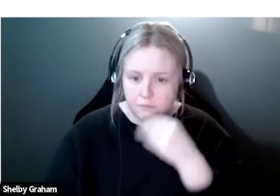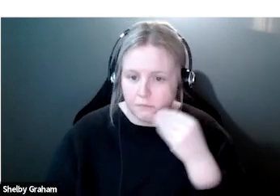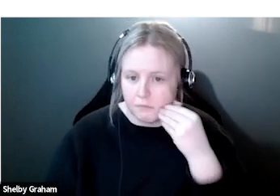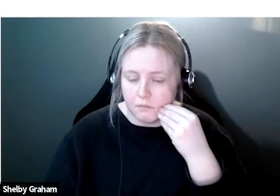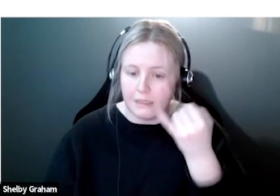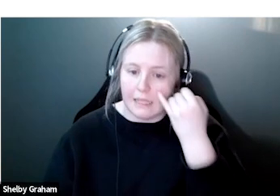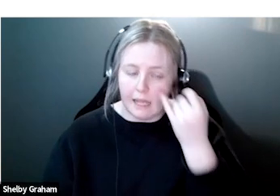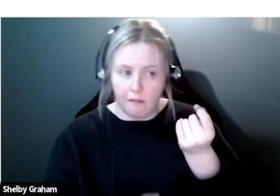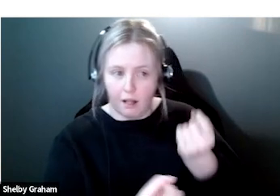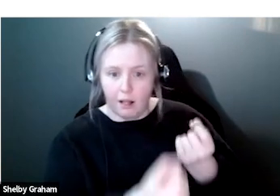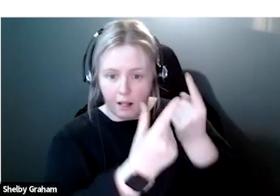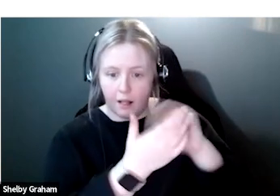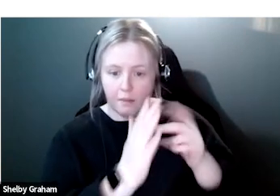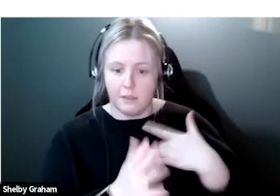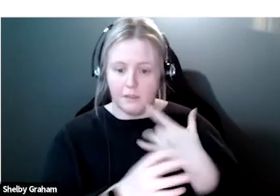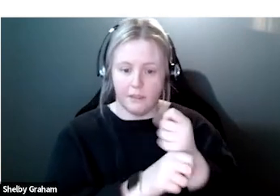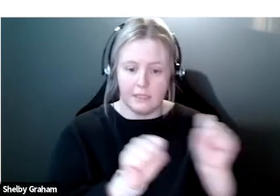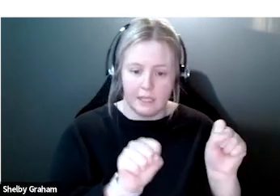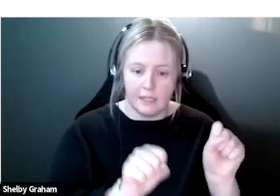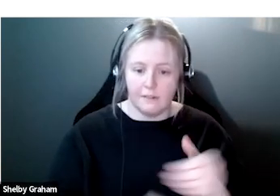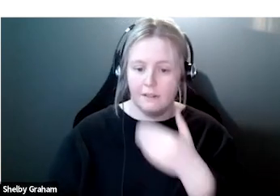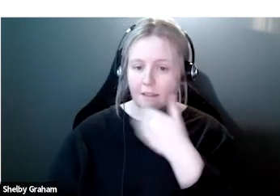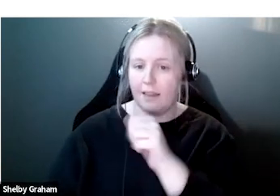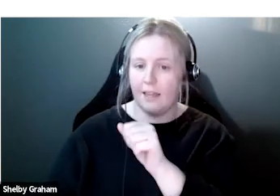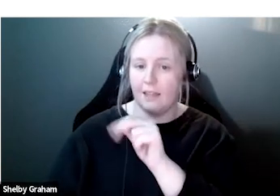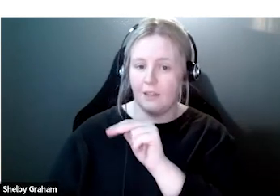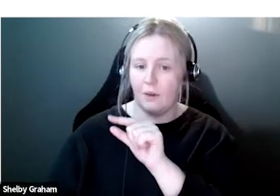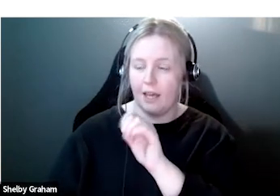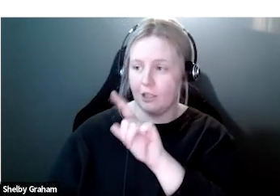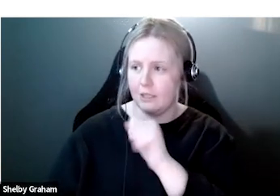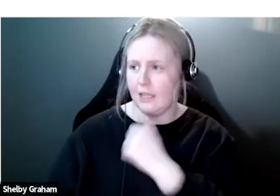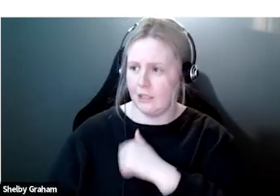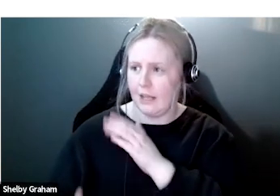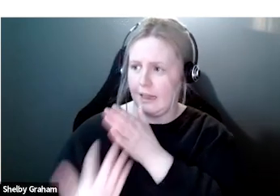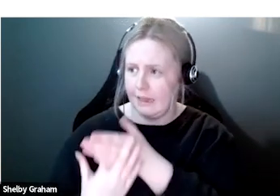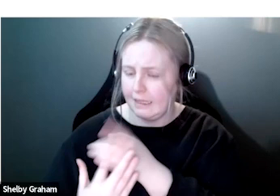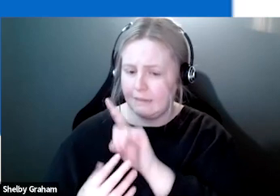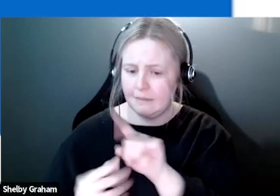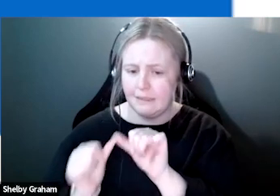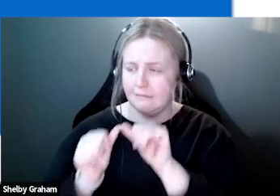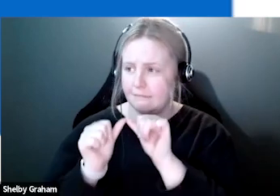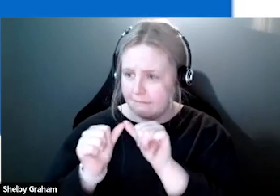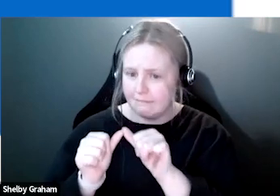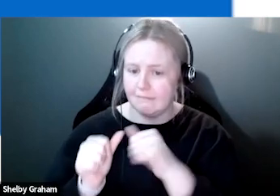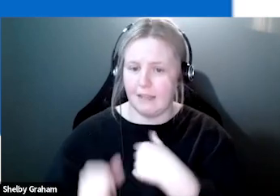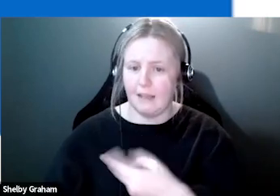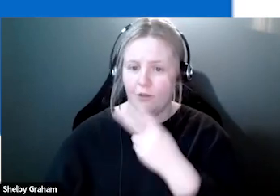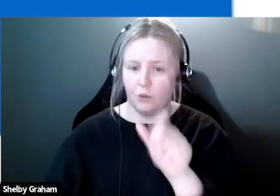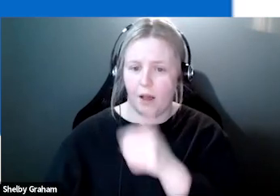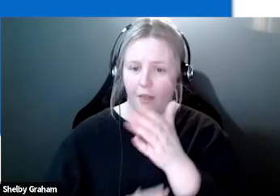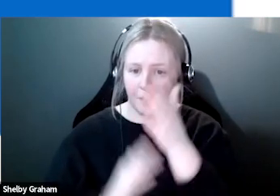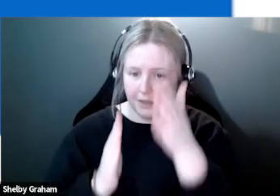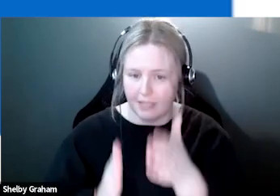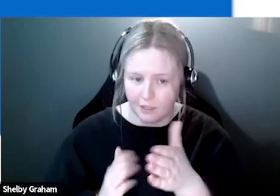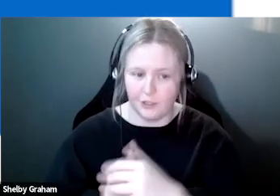understanding. Thank you, Angela. I'm sorry to interrupt, but we have to keep on time. We do have 2 other presenters that we need